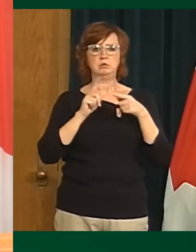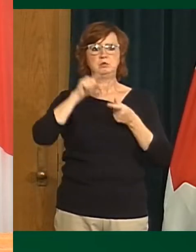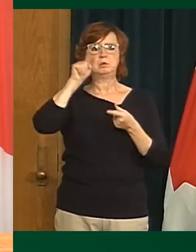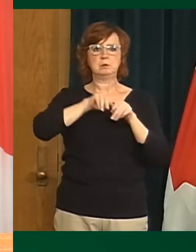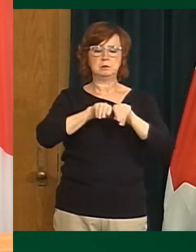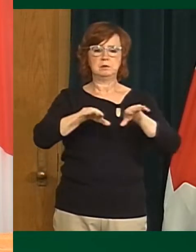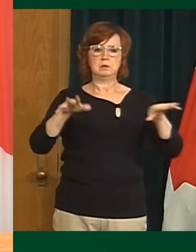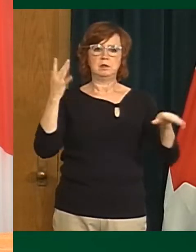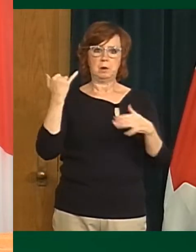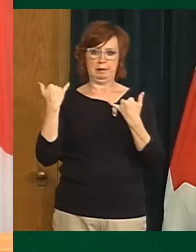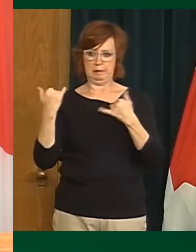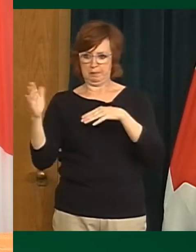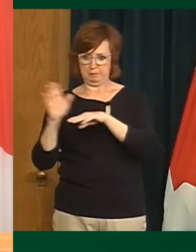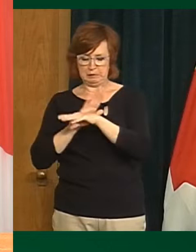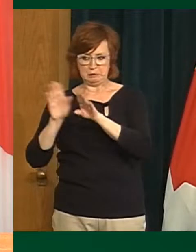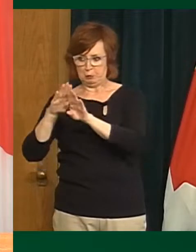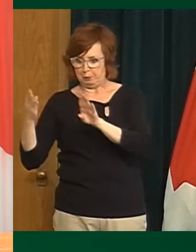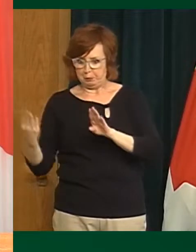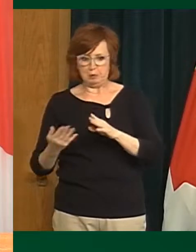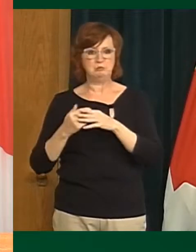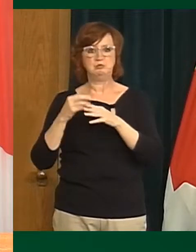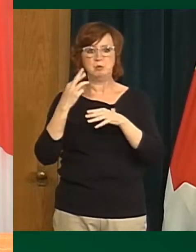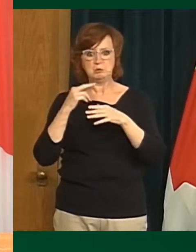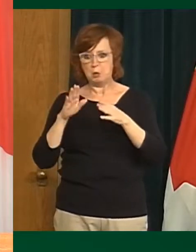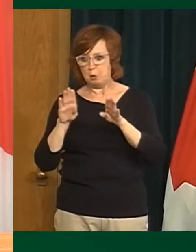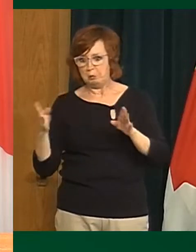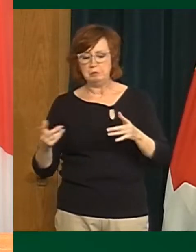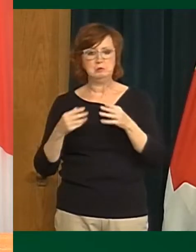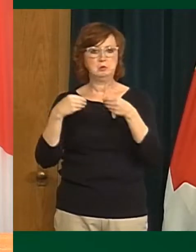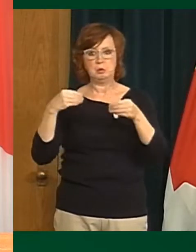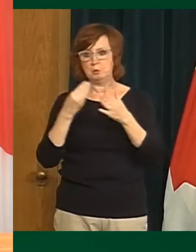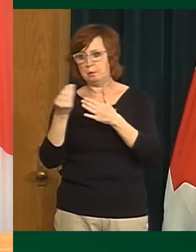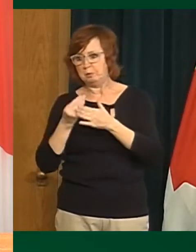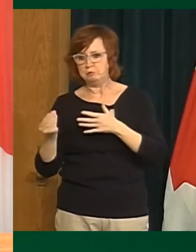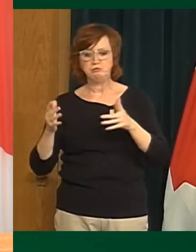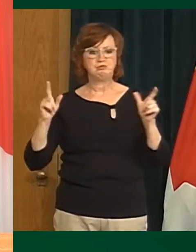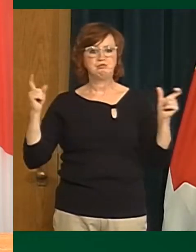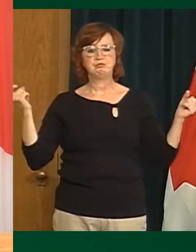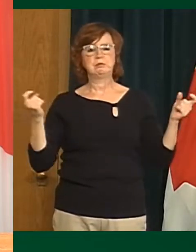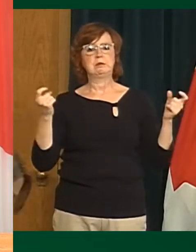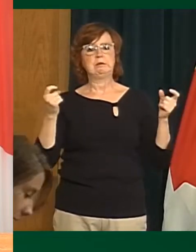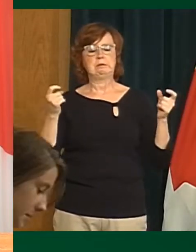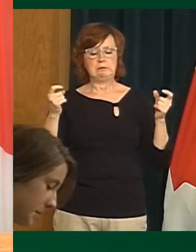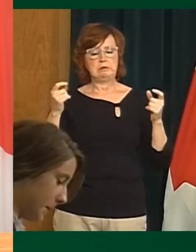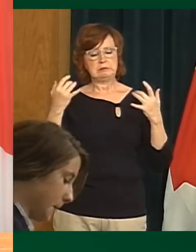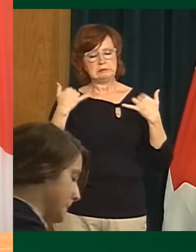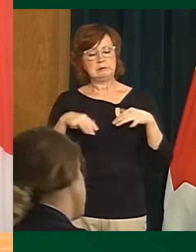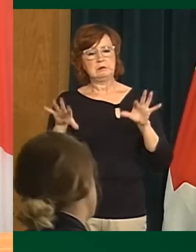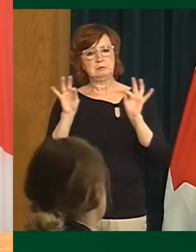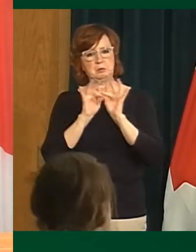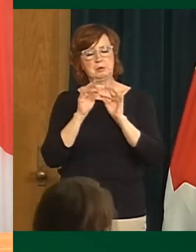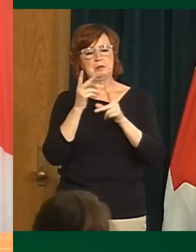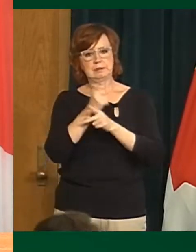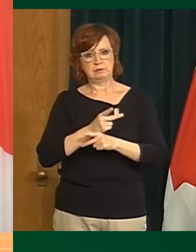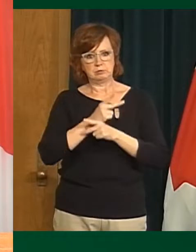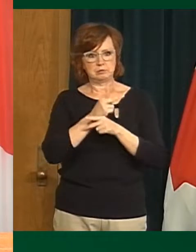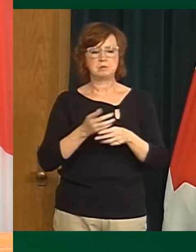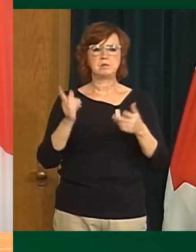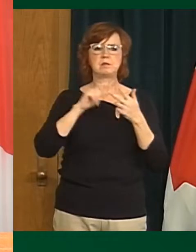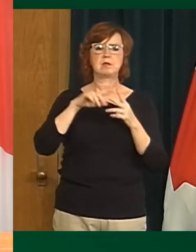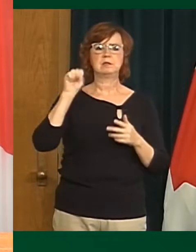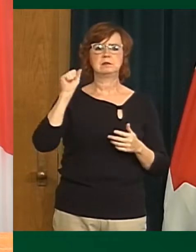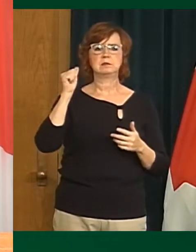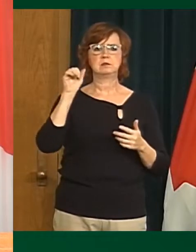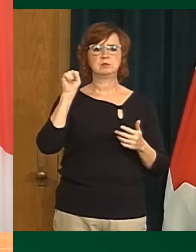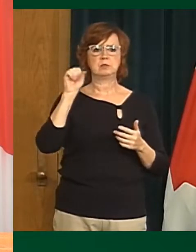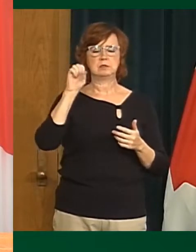economy reopens. I'd also like to flag that the Saskatchewan Health Authority has also declared a community